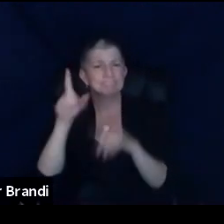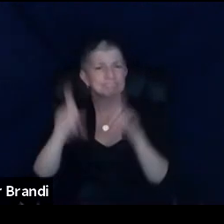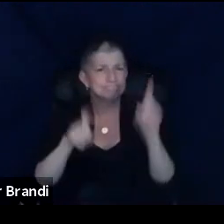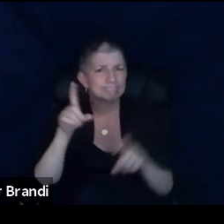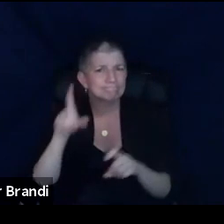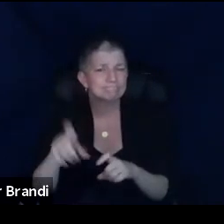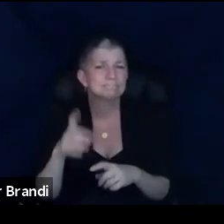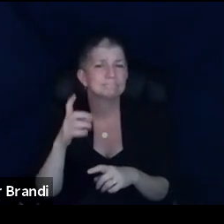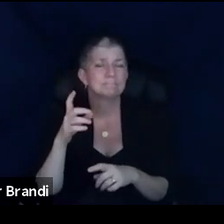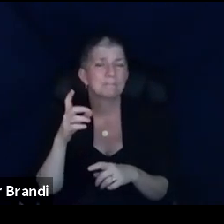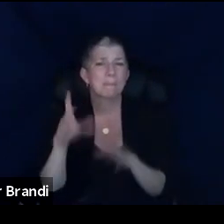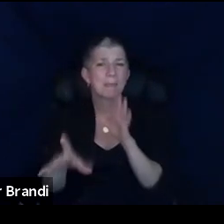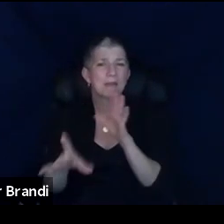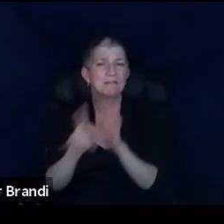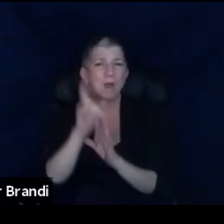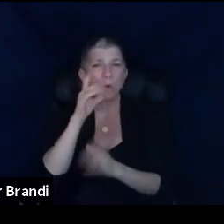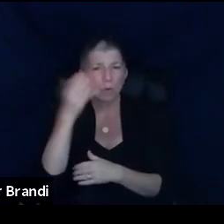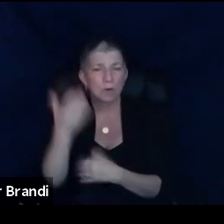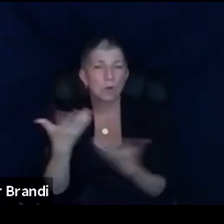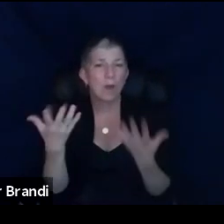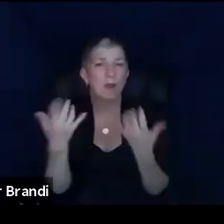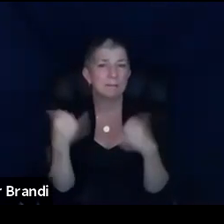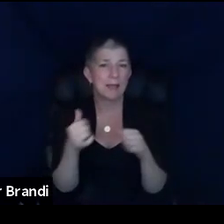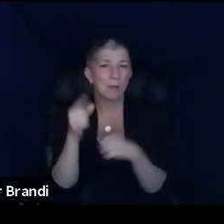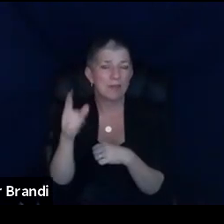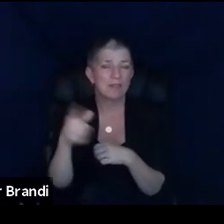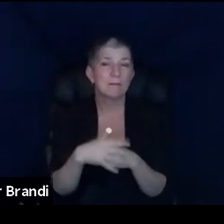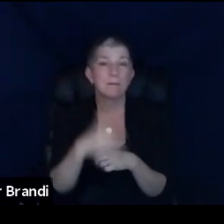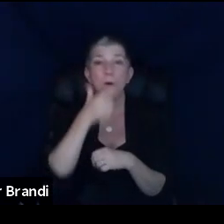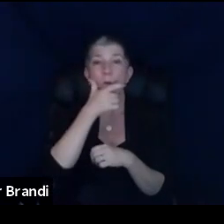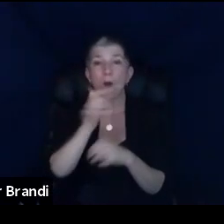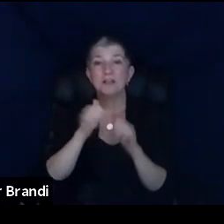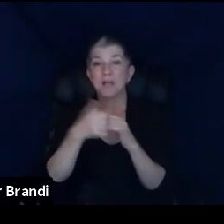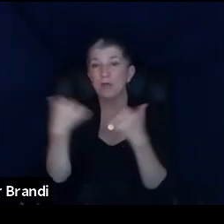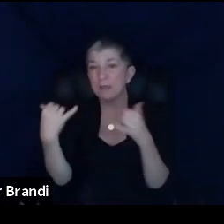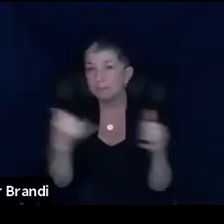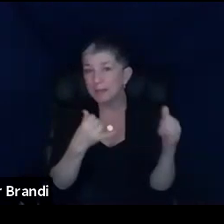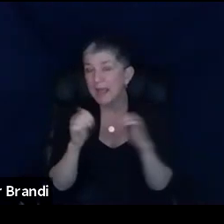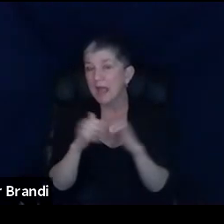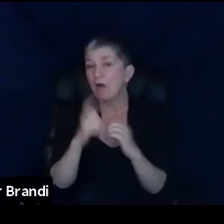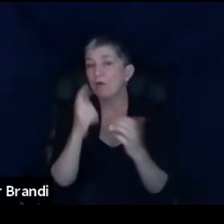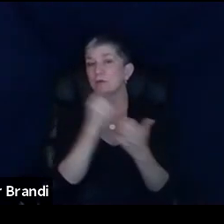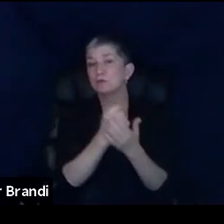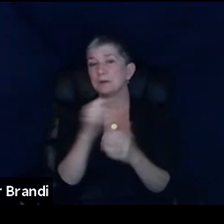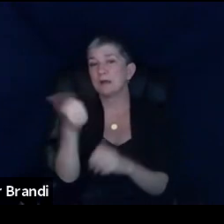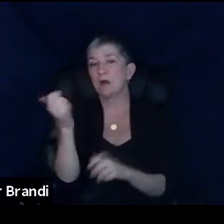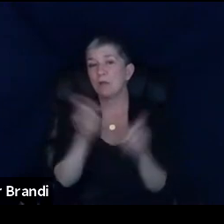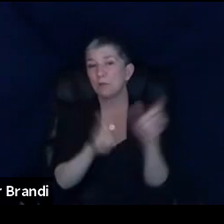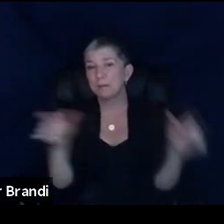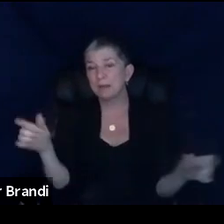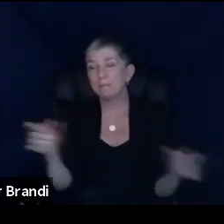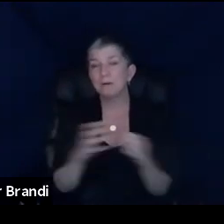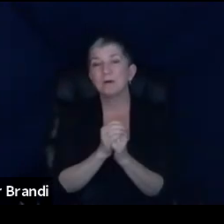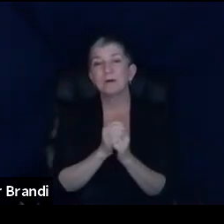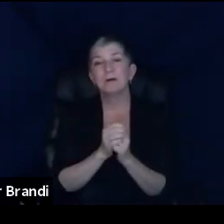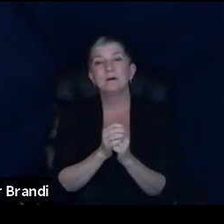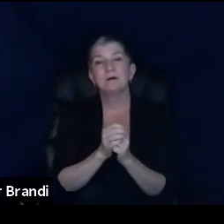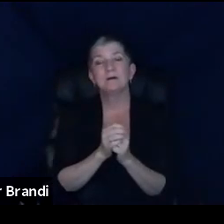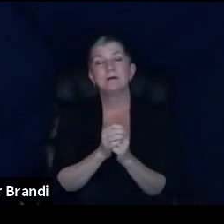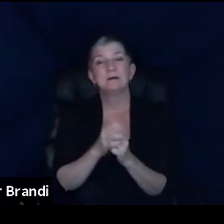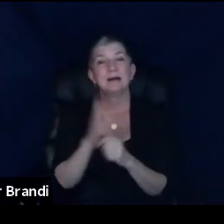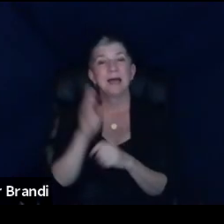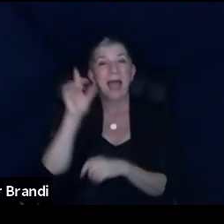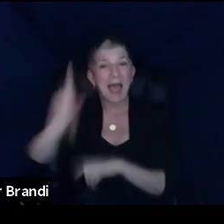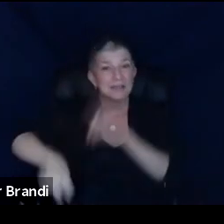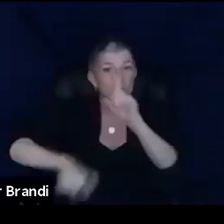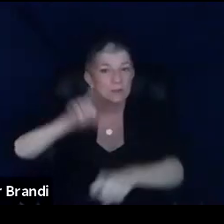your people that you want to play with. Watch how they're playing, how they're treating other people. Ask the questions,